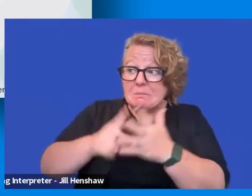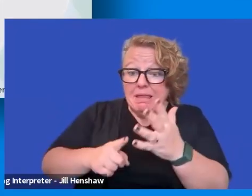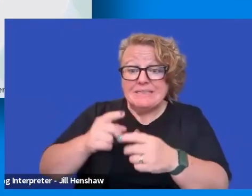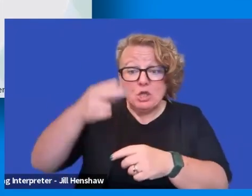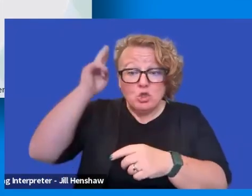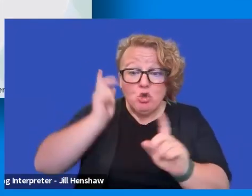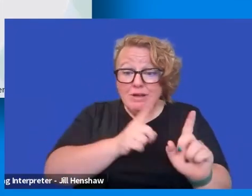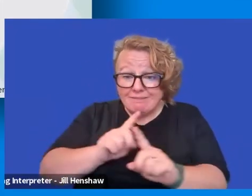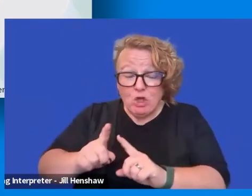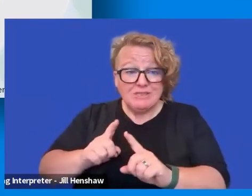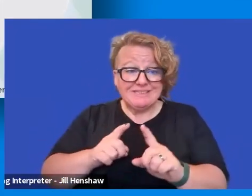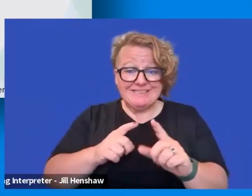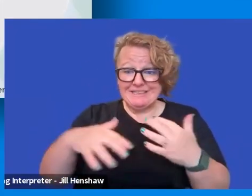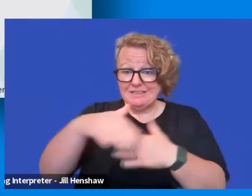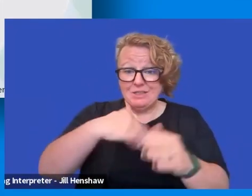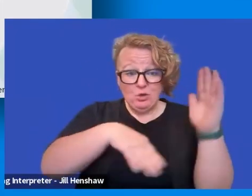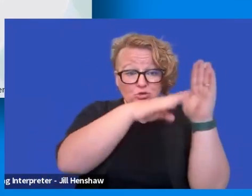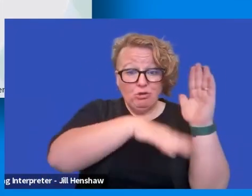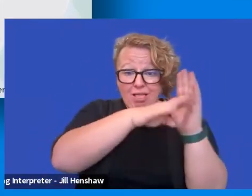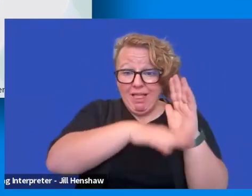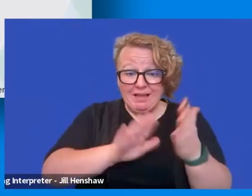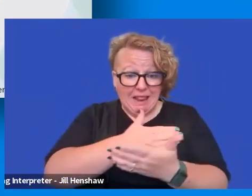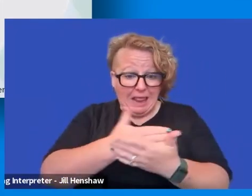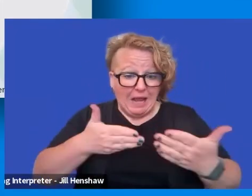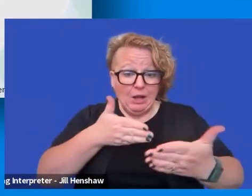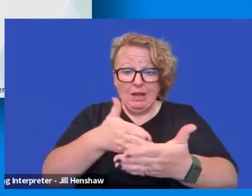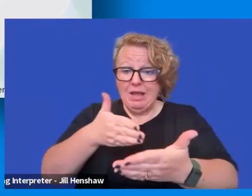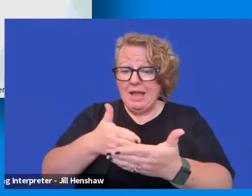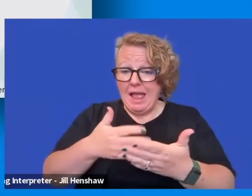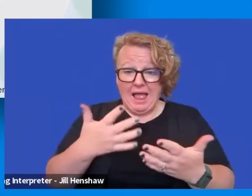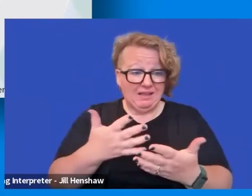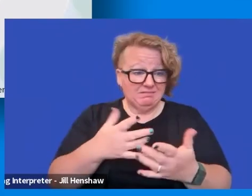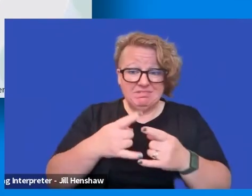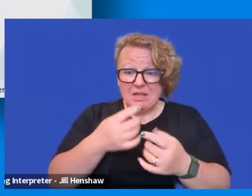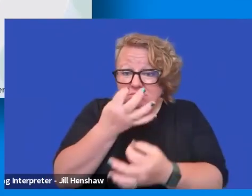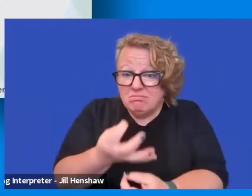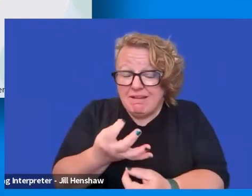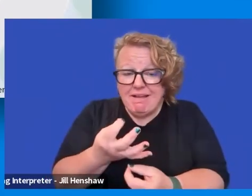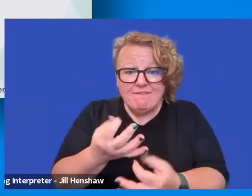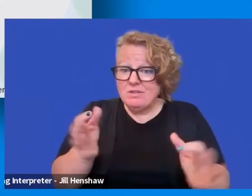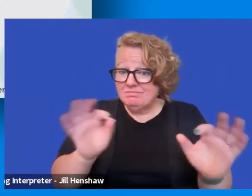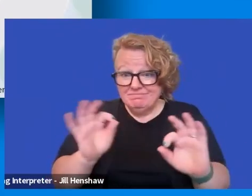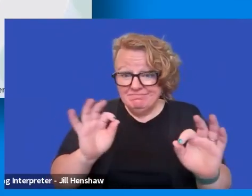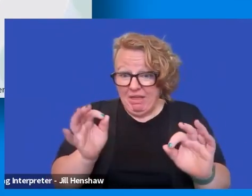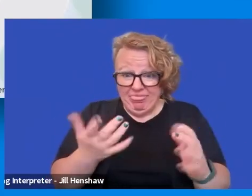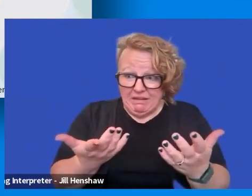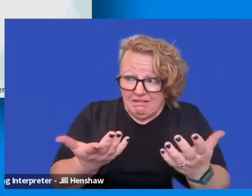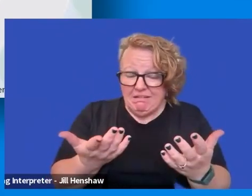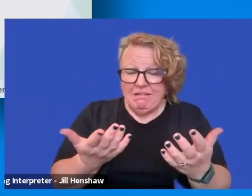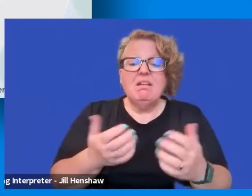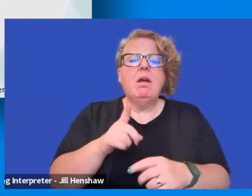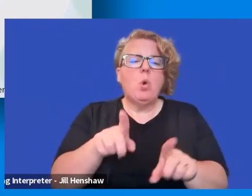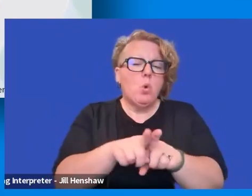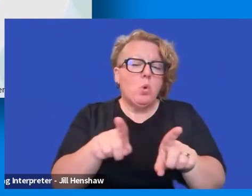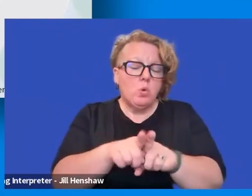neurodiversity, social class, language barriers, sexuality, etc. What we also found or didn't find